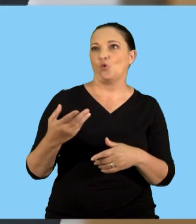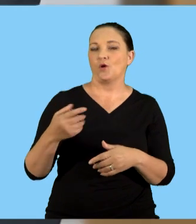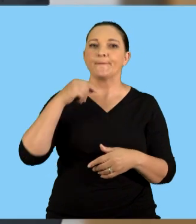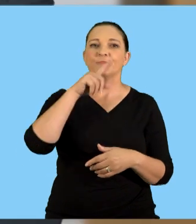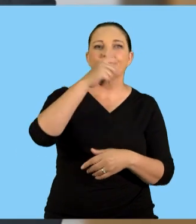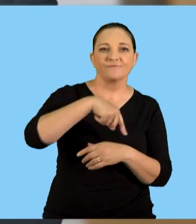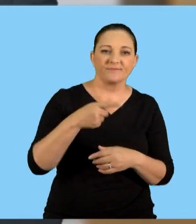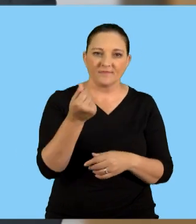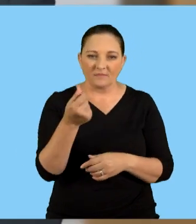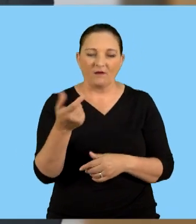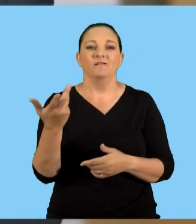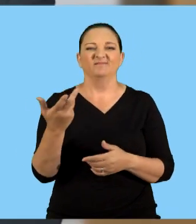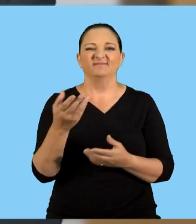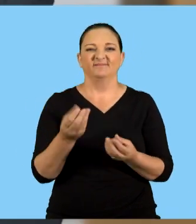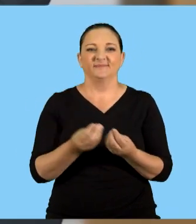something like that.